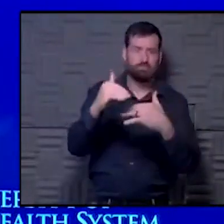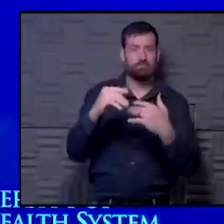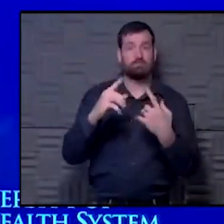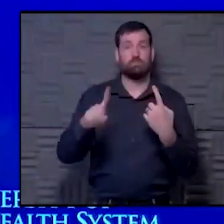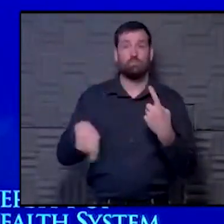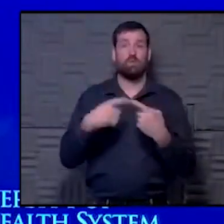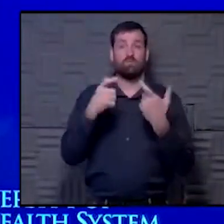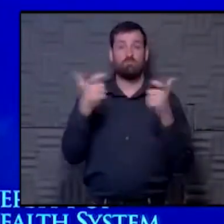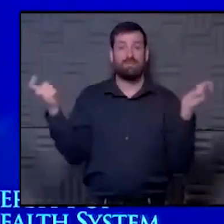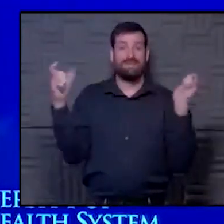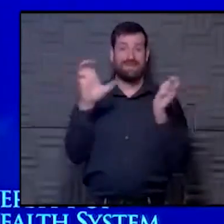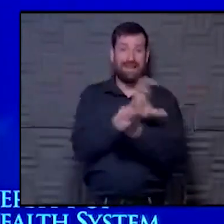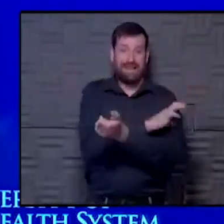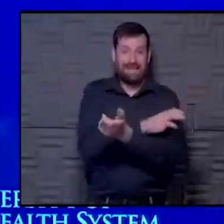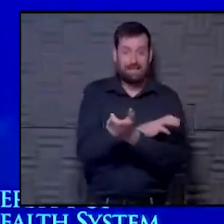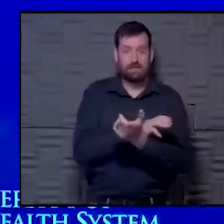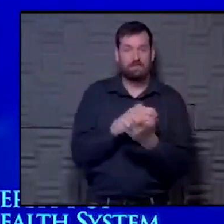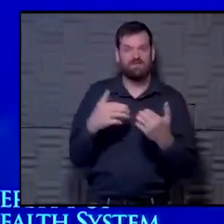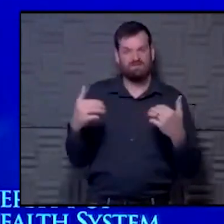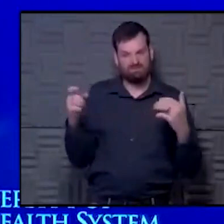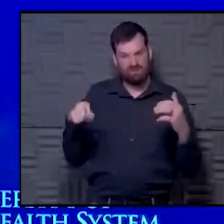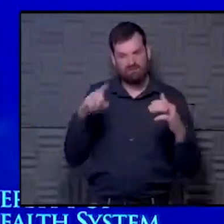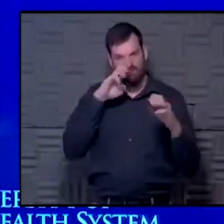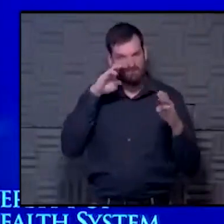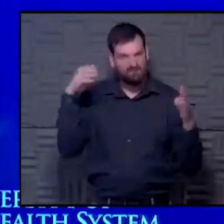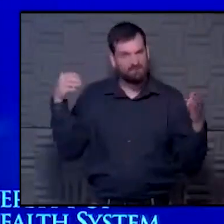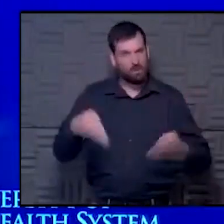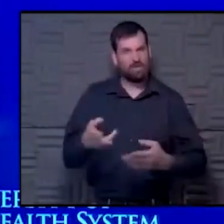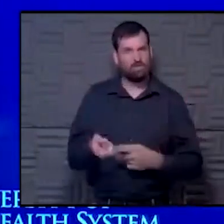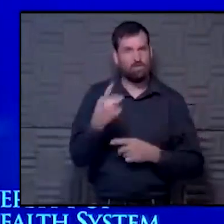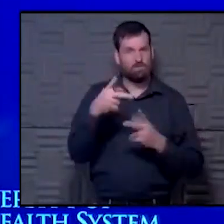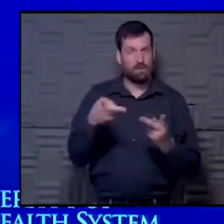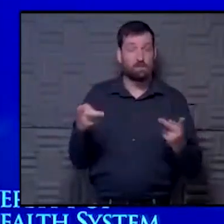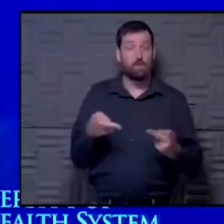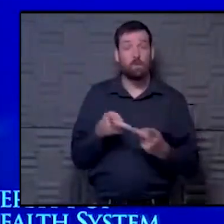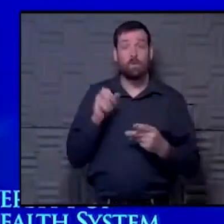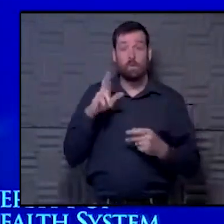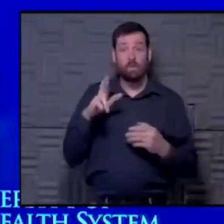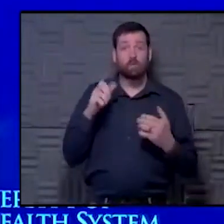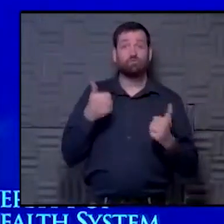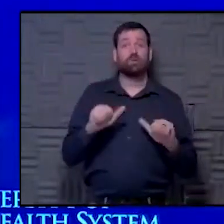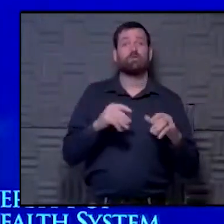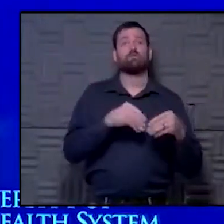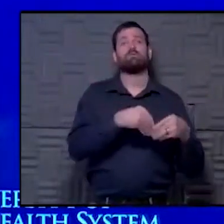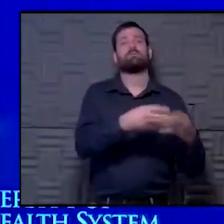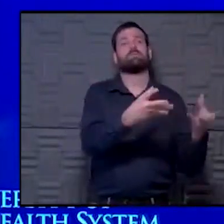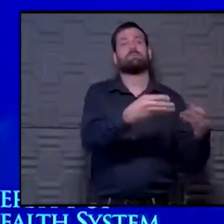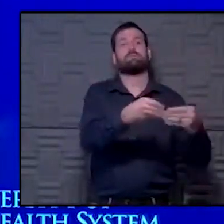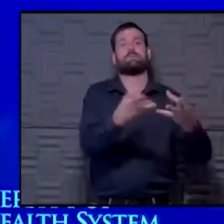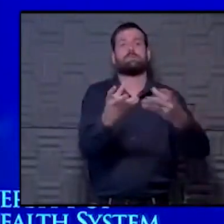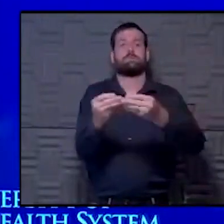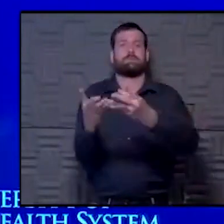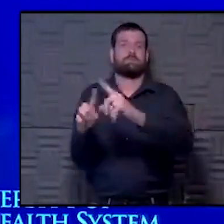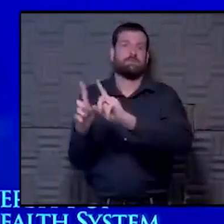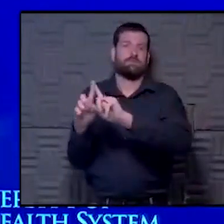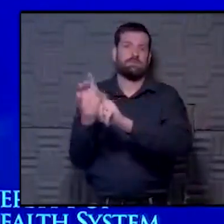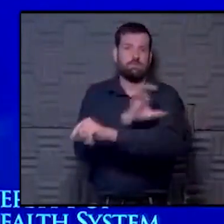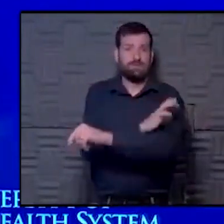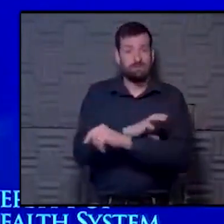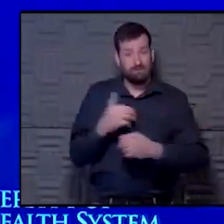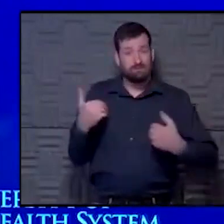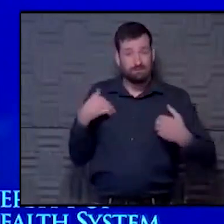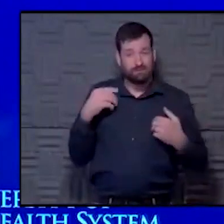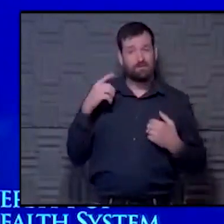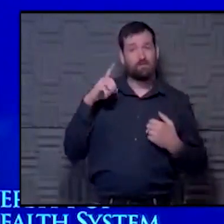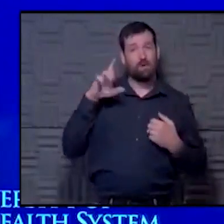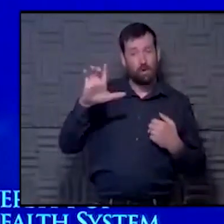mass vaccination clinic, you've got it all focused right there. Otherwise, you're trying to distribute it all across all your different clinical sites. We have 100